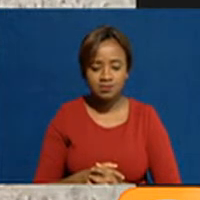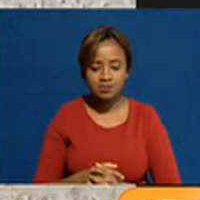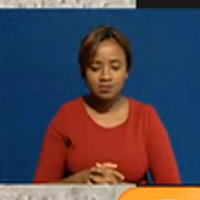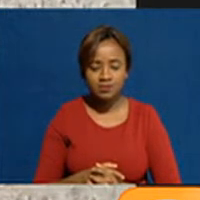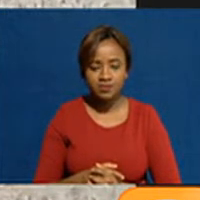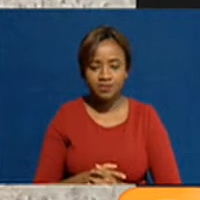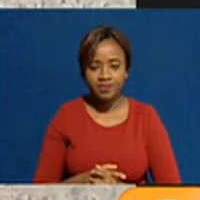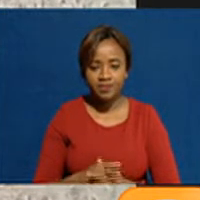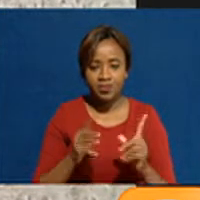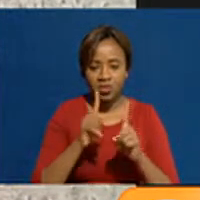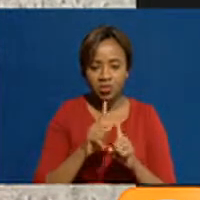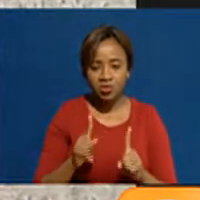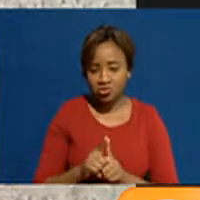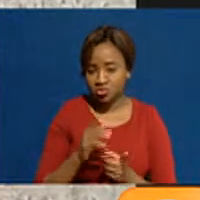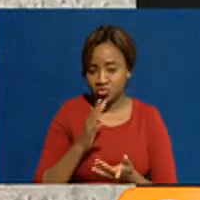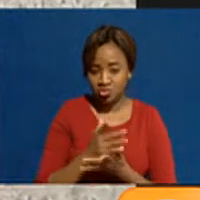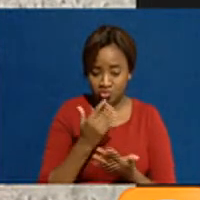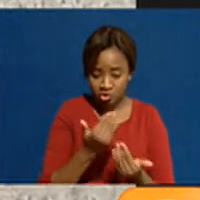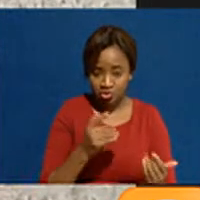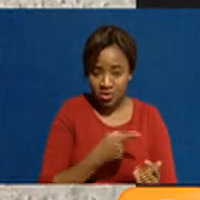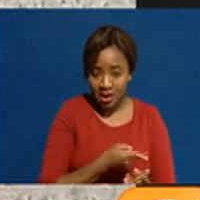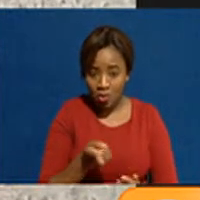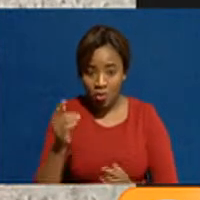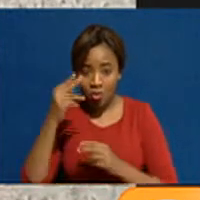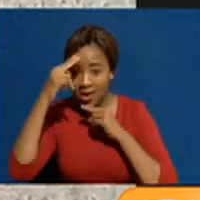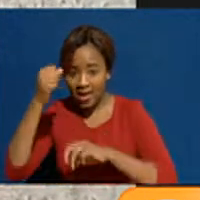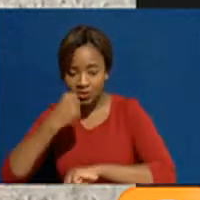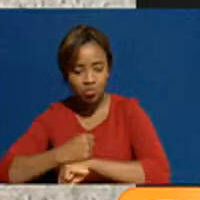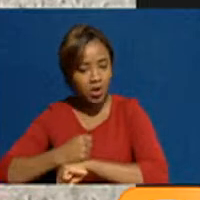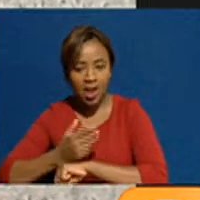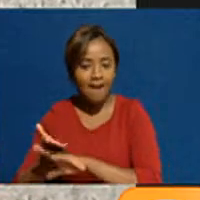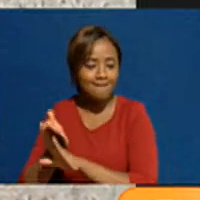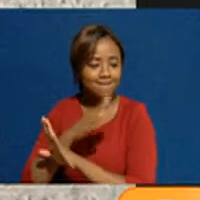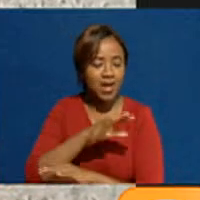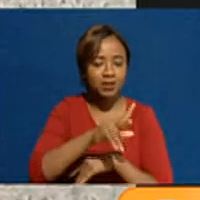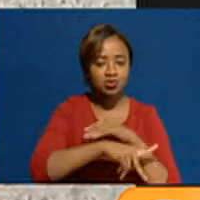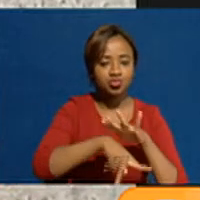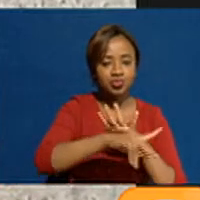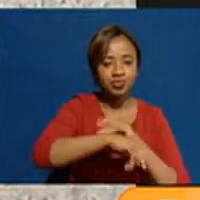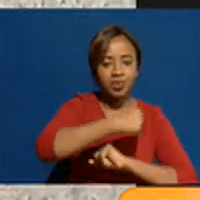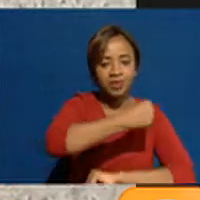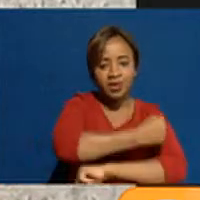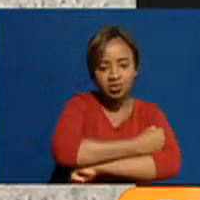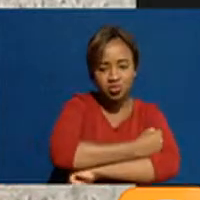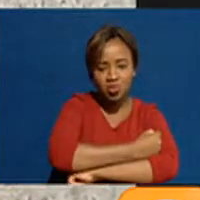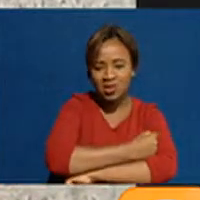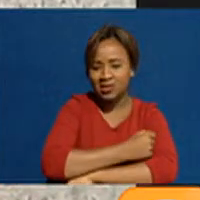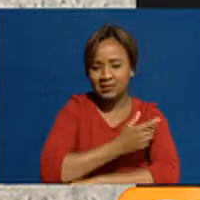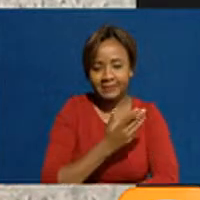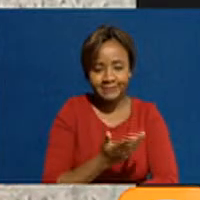they are not taking children to high schools, that they should go back to their primary schools. And then